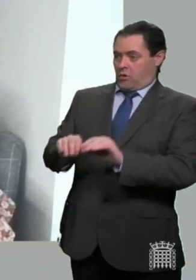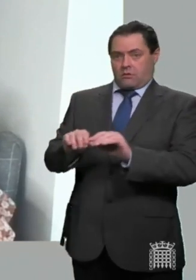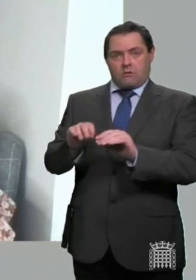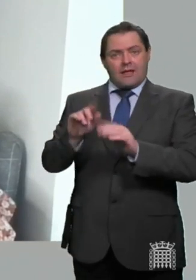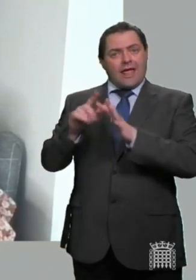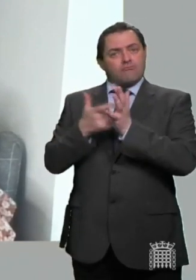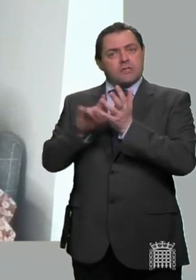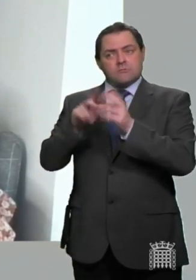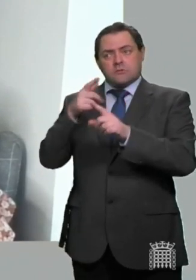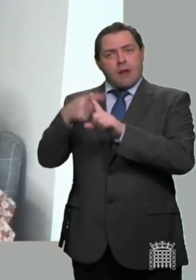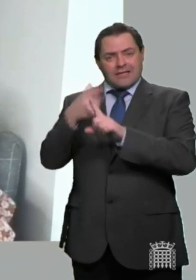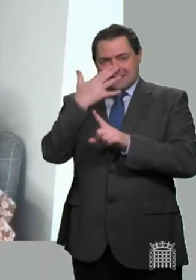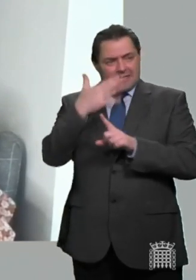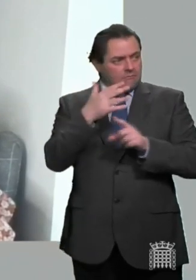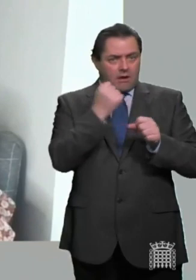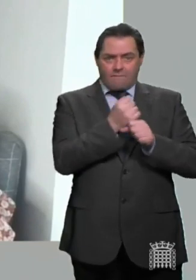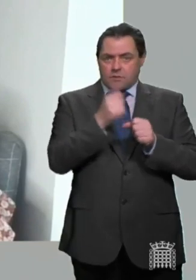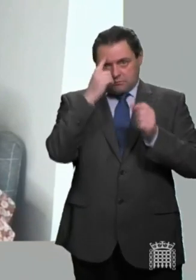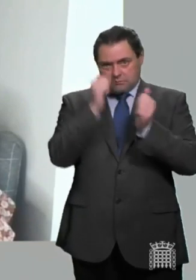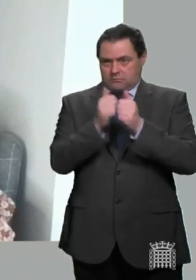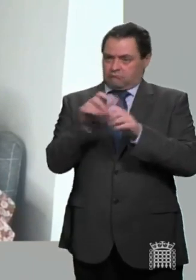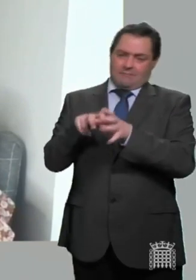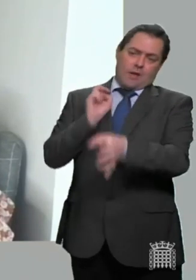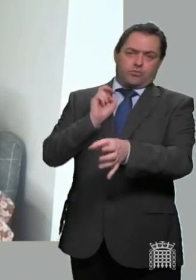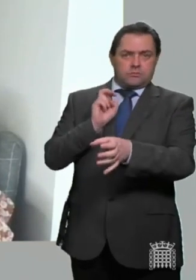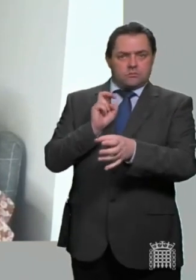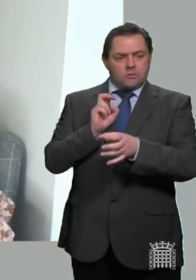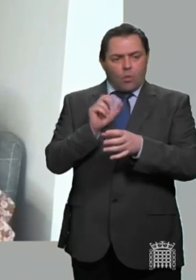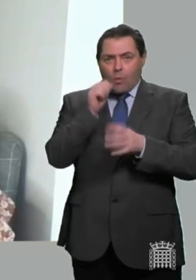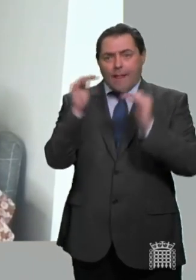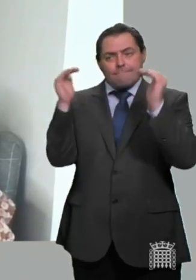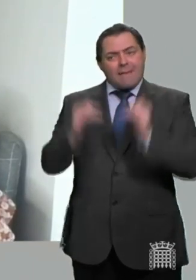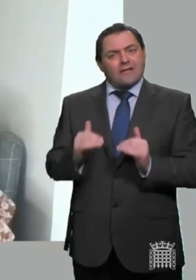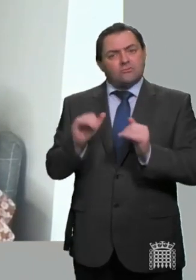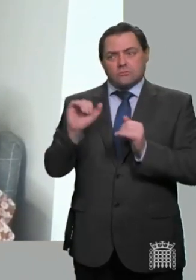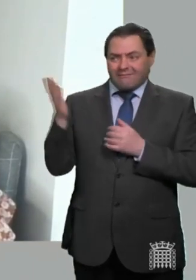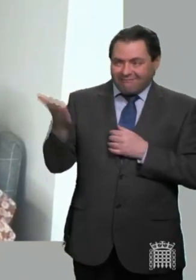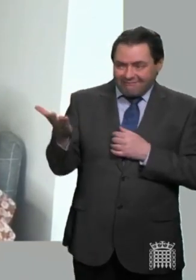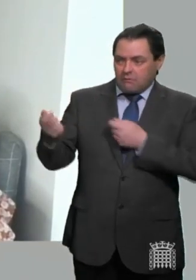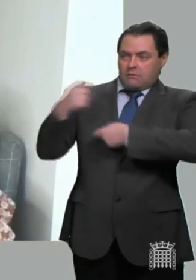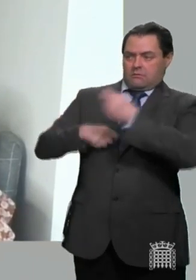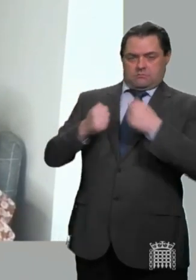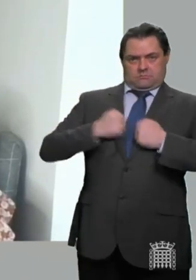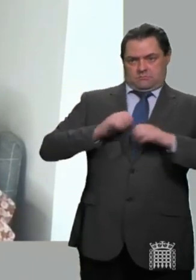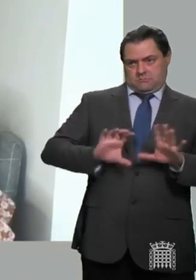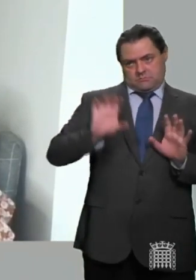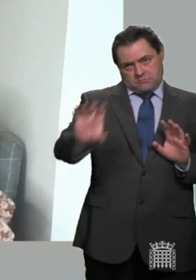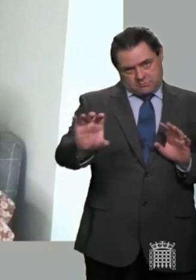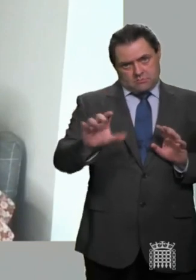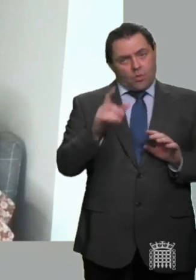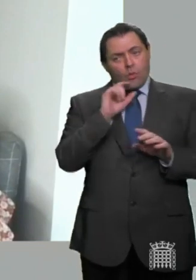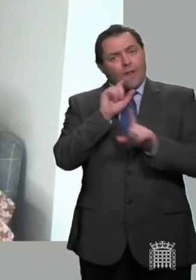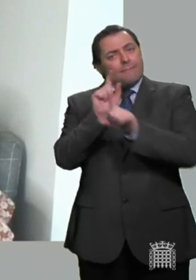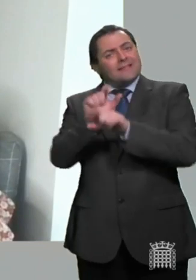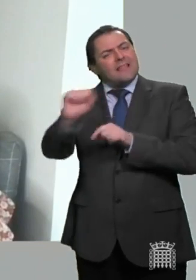Can the Prime Minister guarantee that charities will receive match funding under the new Turing scheme? And will he agree to meet with me and representatives from Stand International